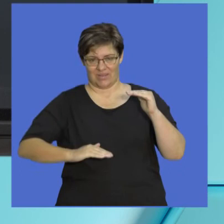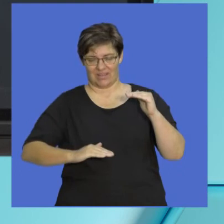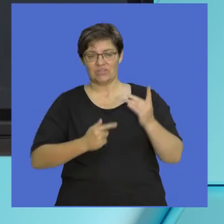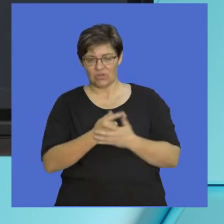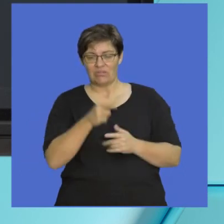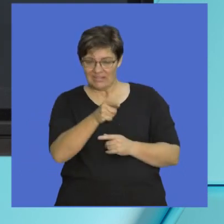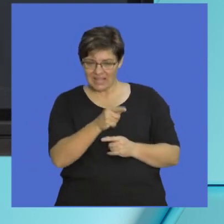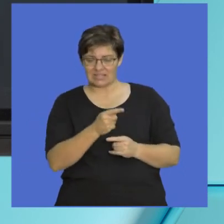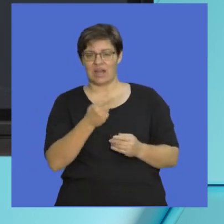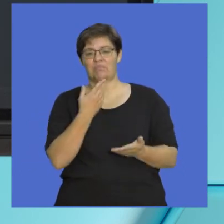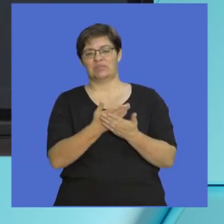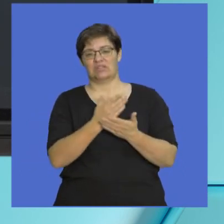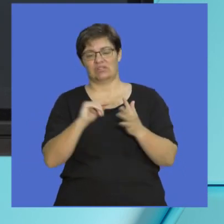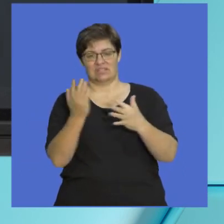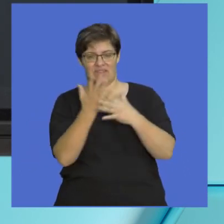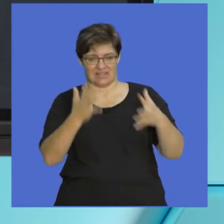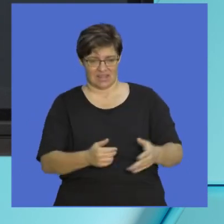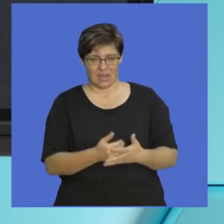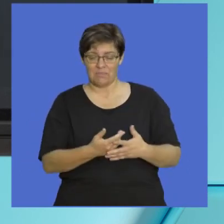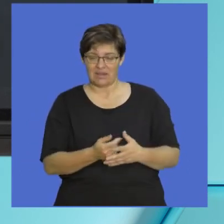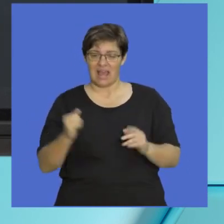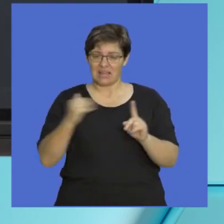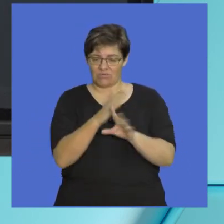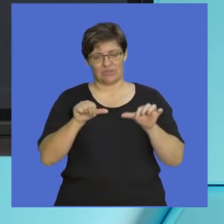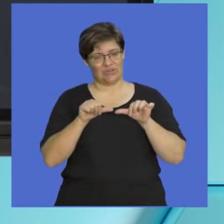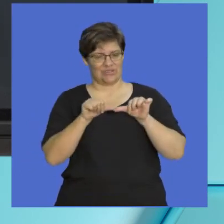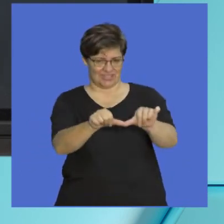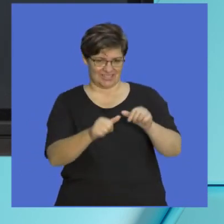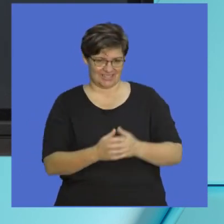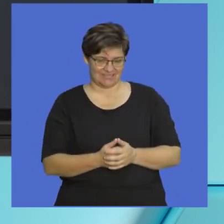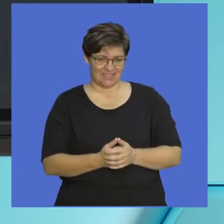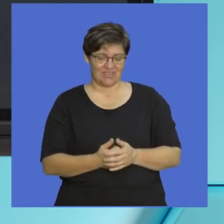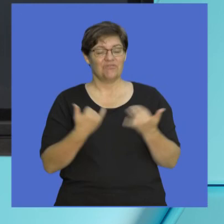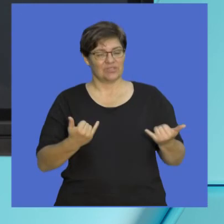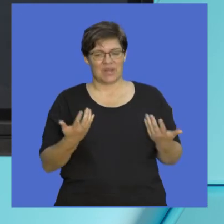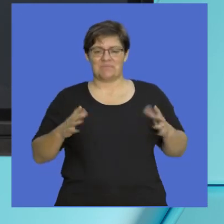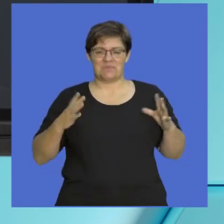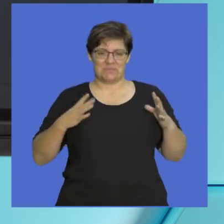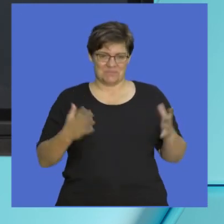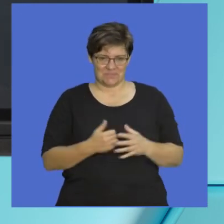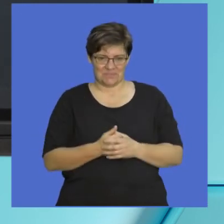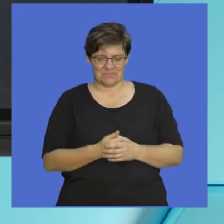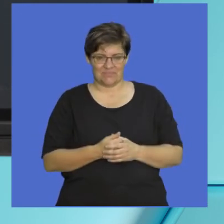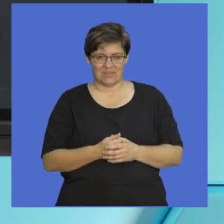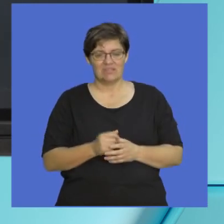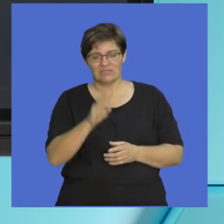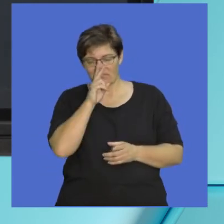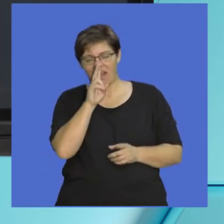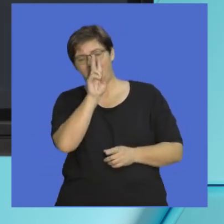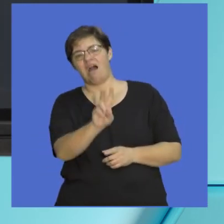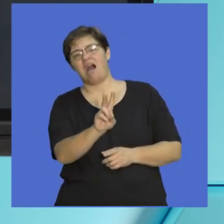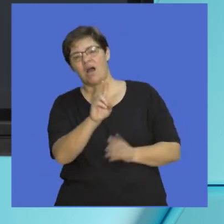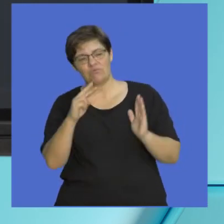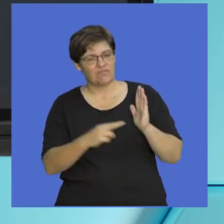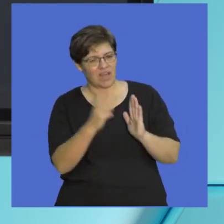is actually a potential divider while current remains constant. That's all we had for today. For now, let's